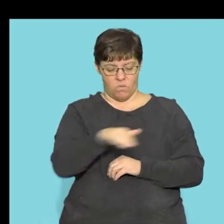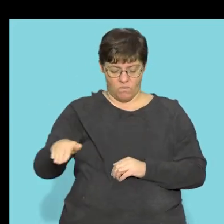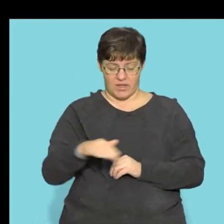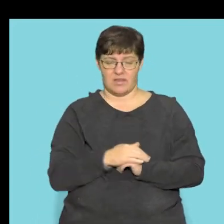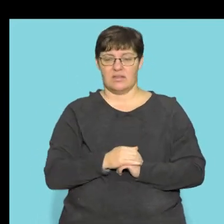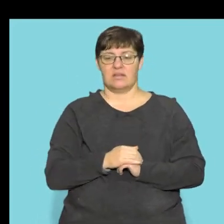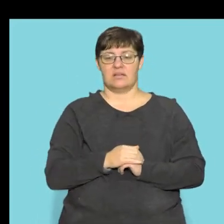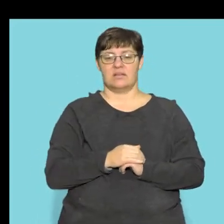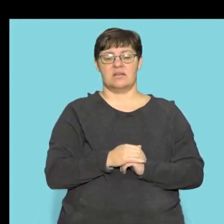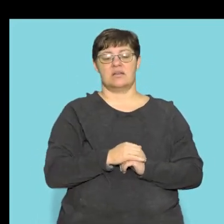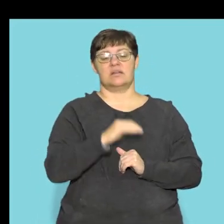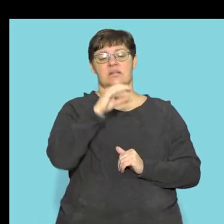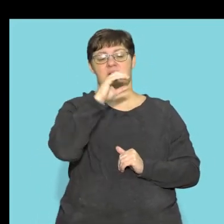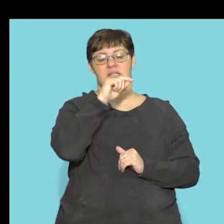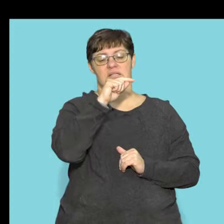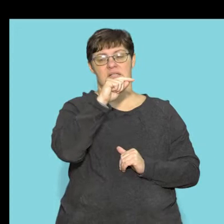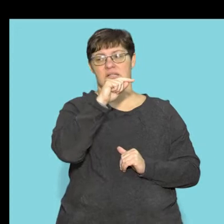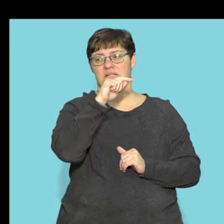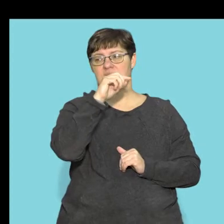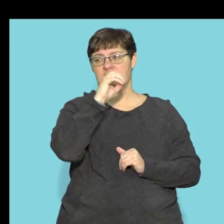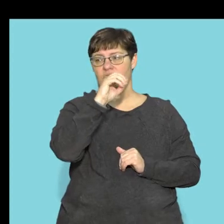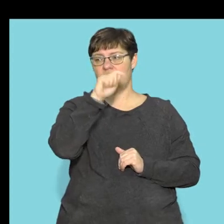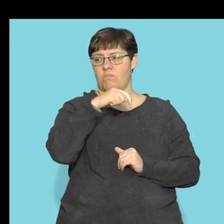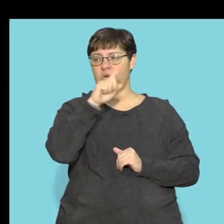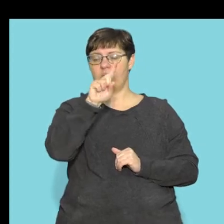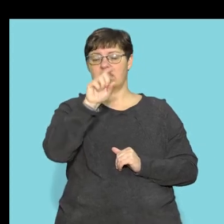is divided by the same interest, which is